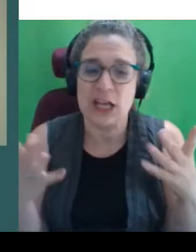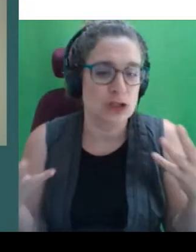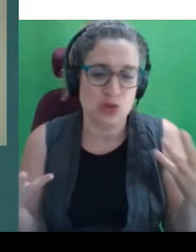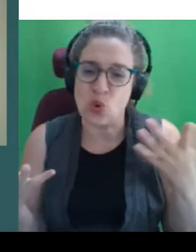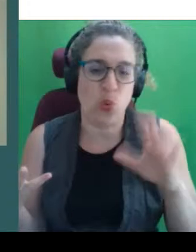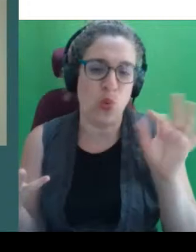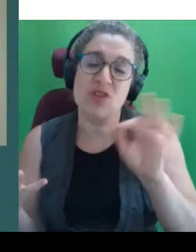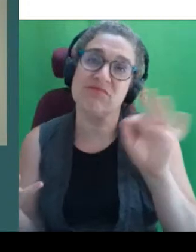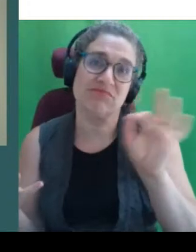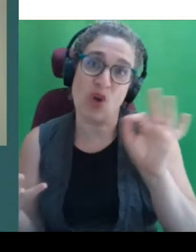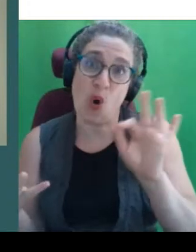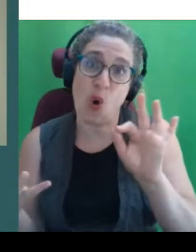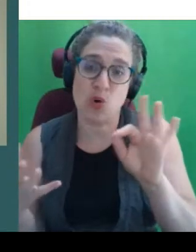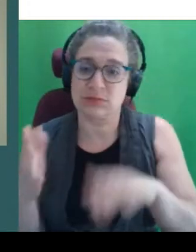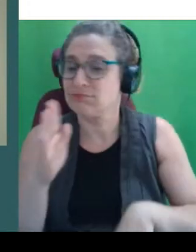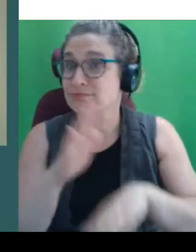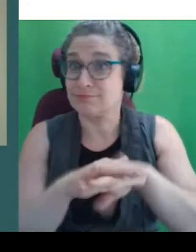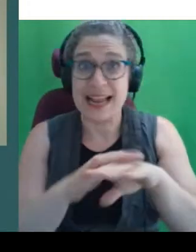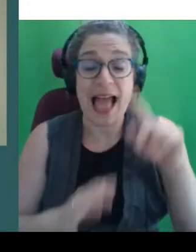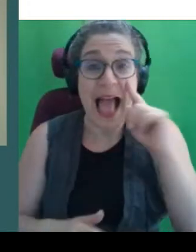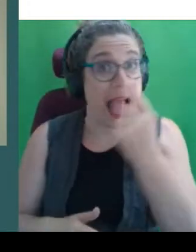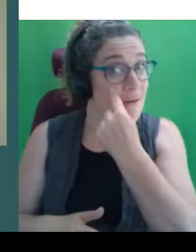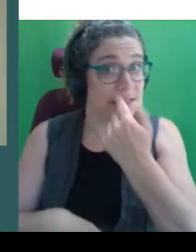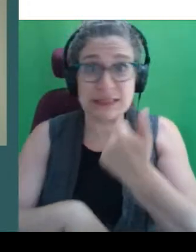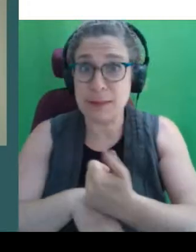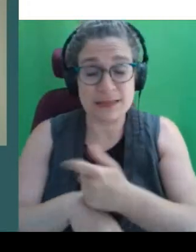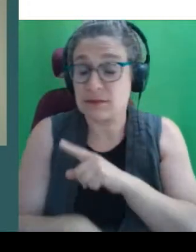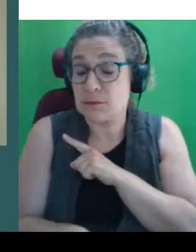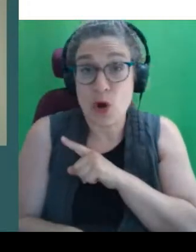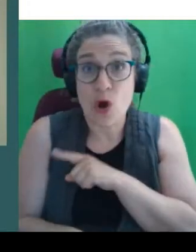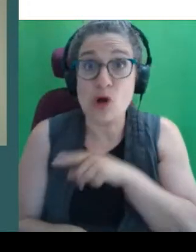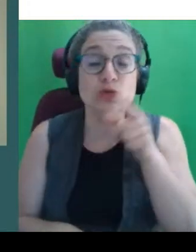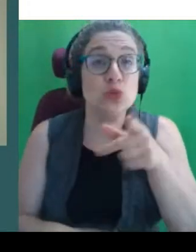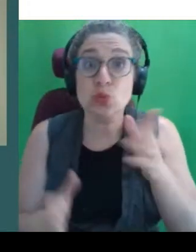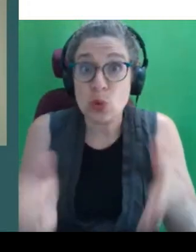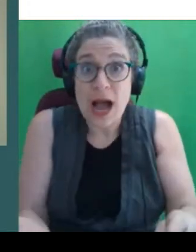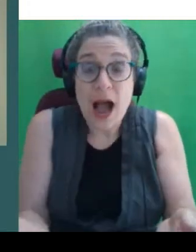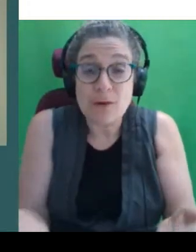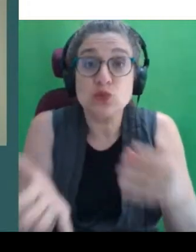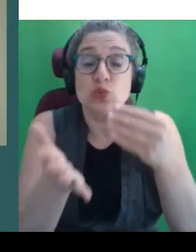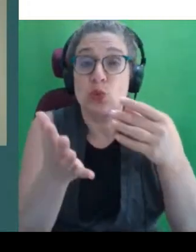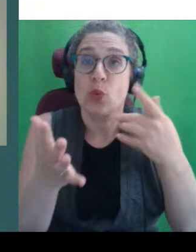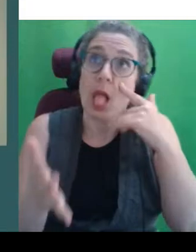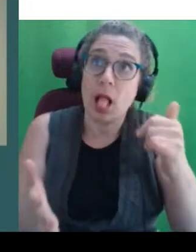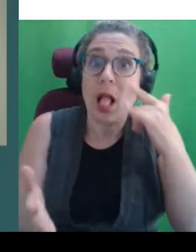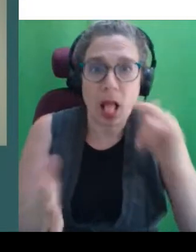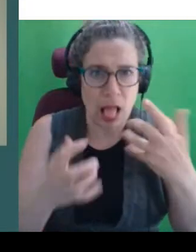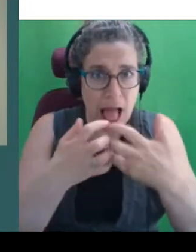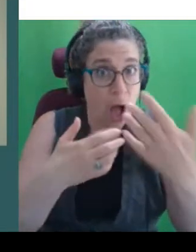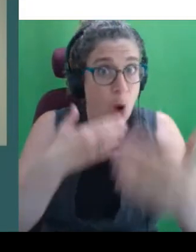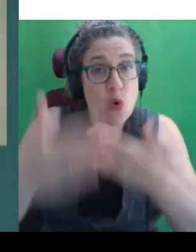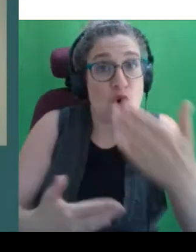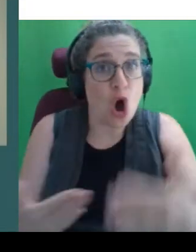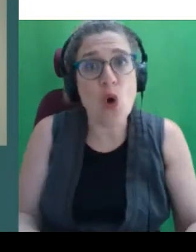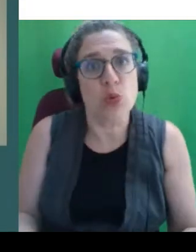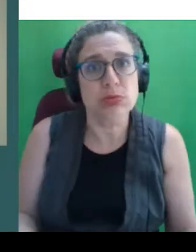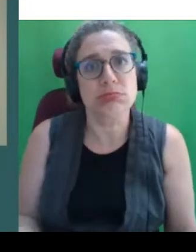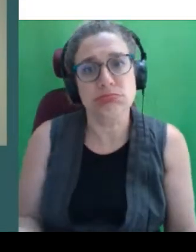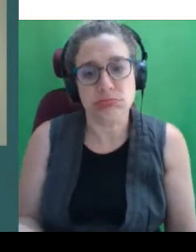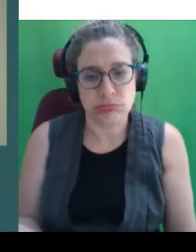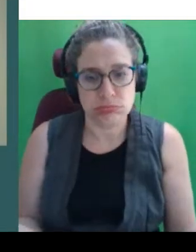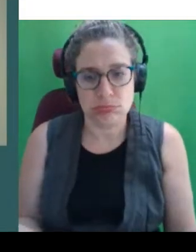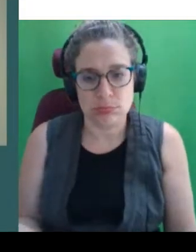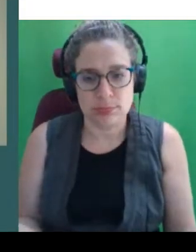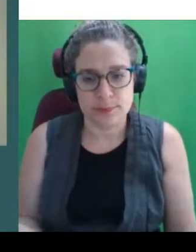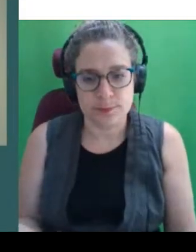is completely evidence-based, because you've got to play it case by case. And I think this is